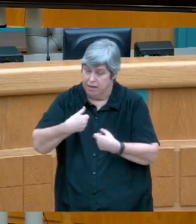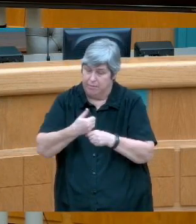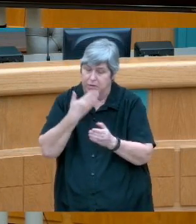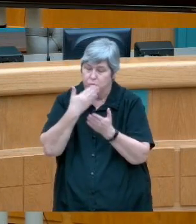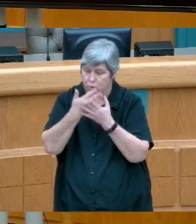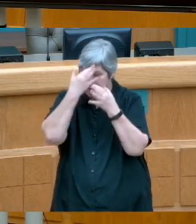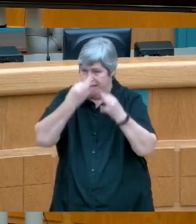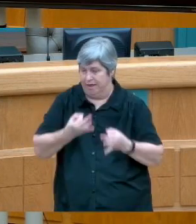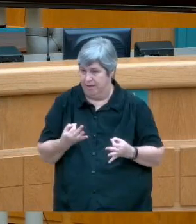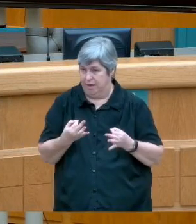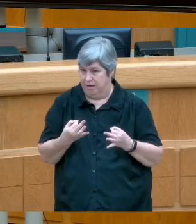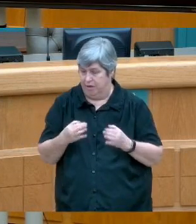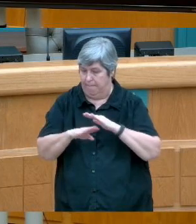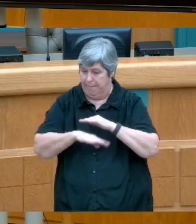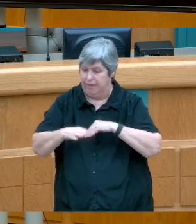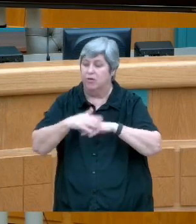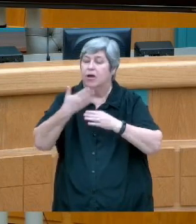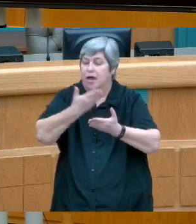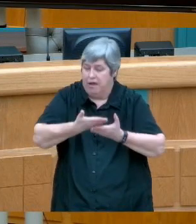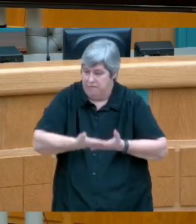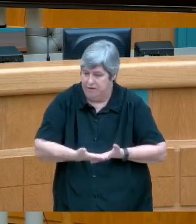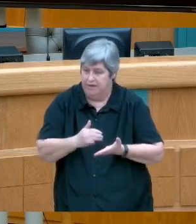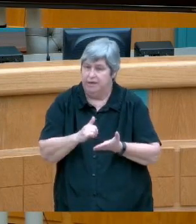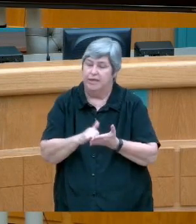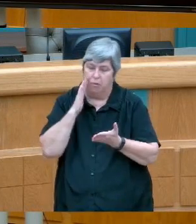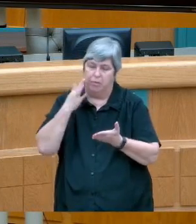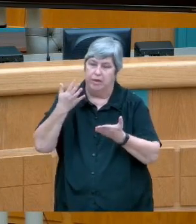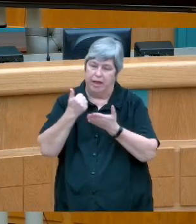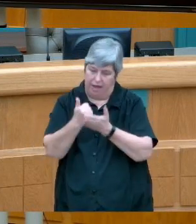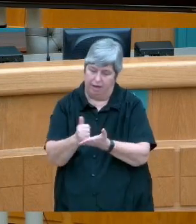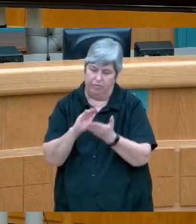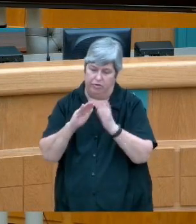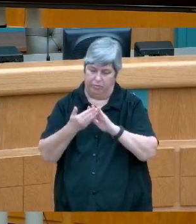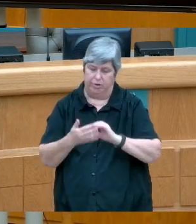decisions that benefit our community.